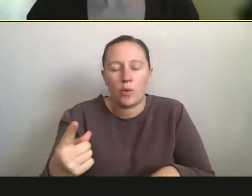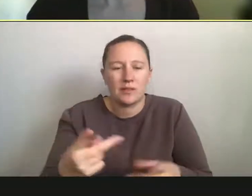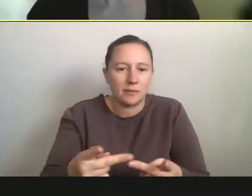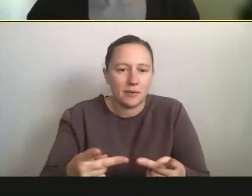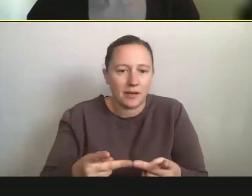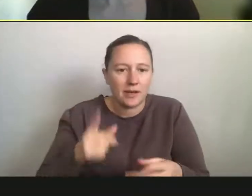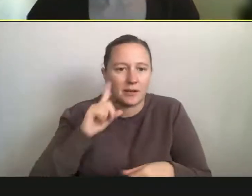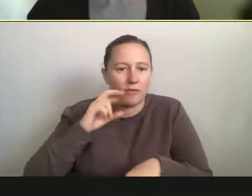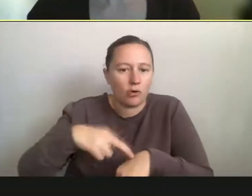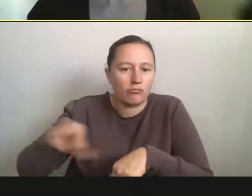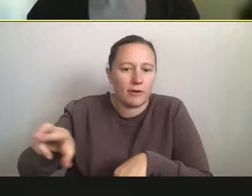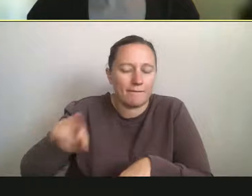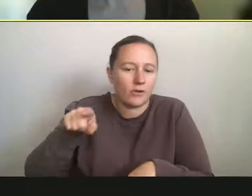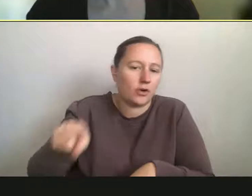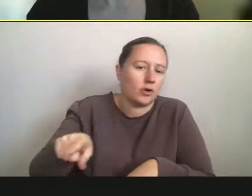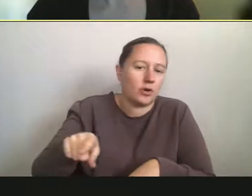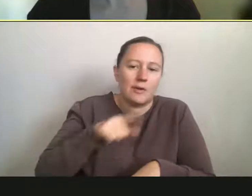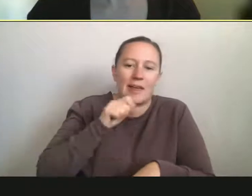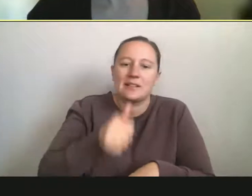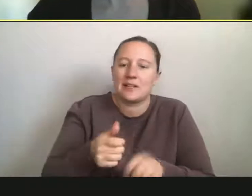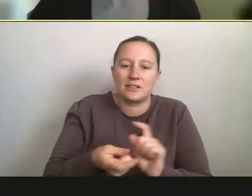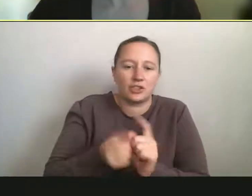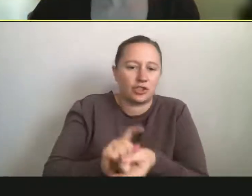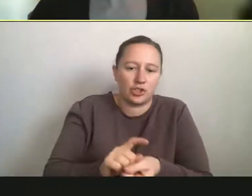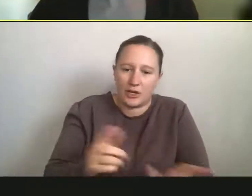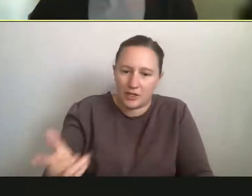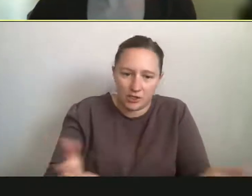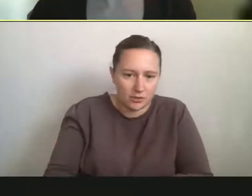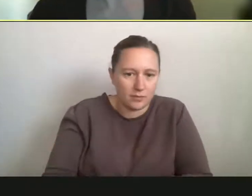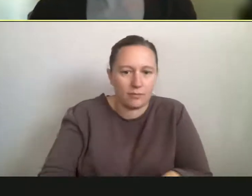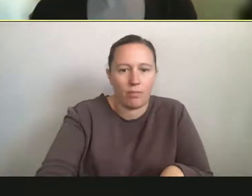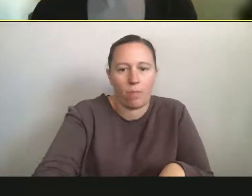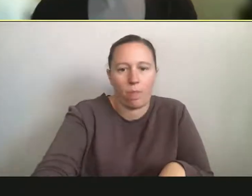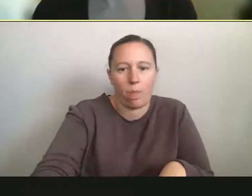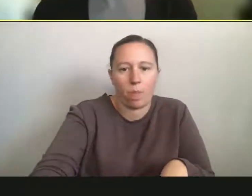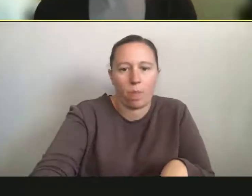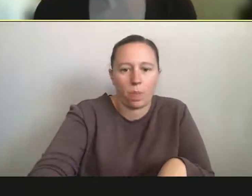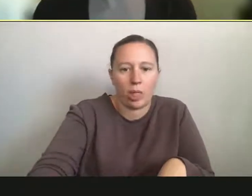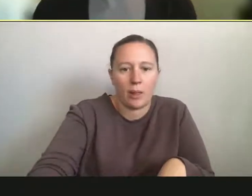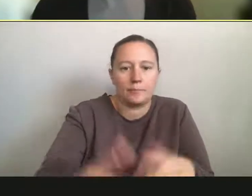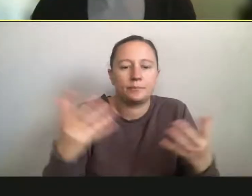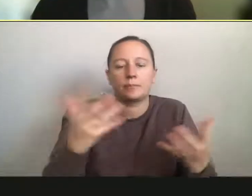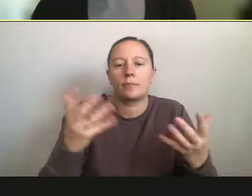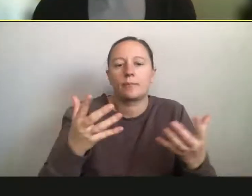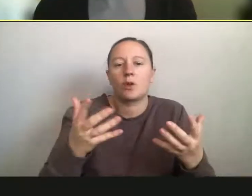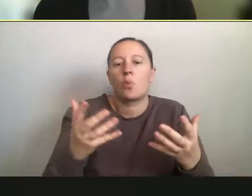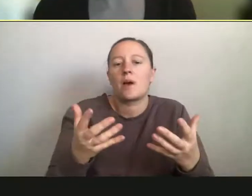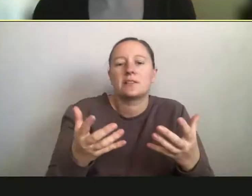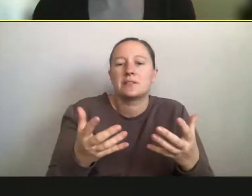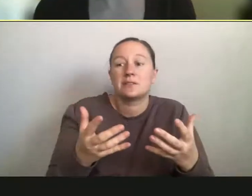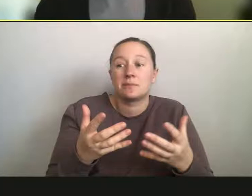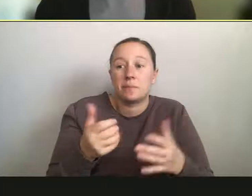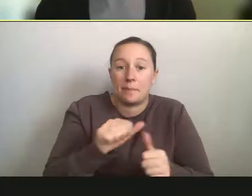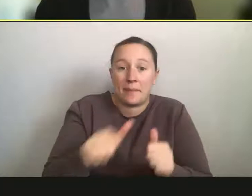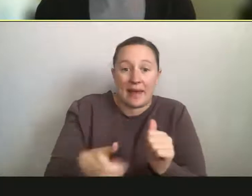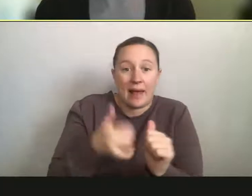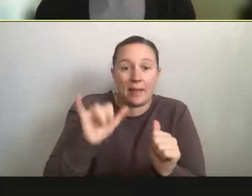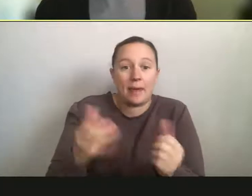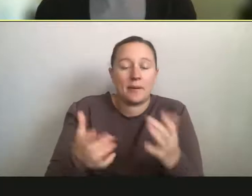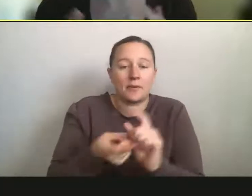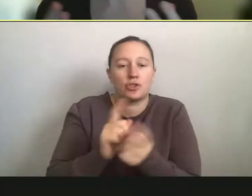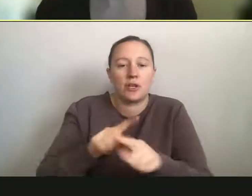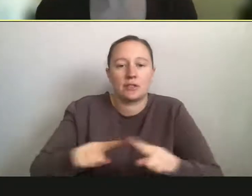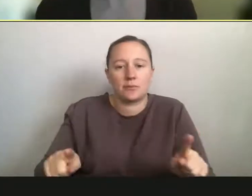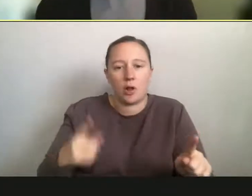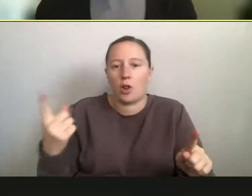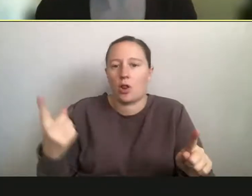to, and that does not change. So what's underneath it might change, but there's always one location. And so when you're talking about making